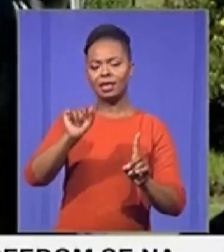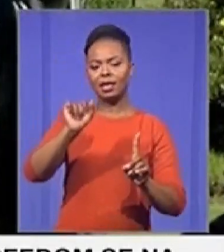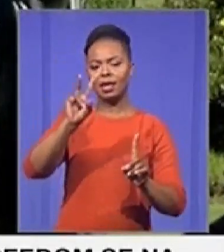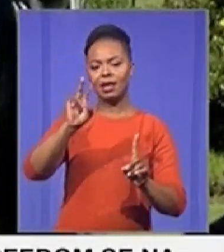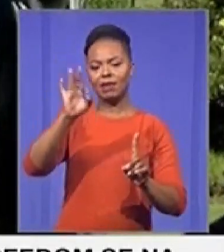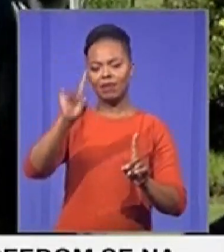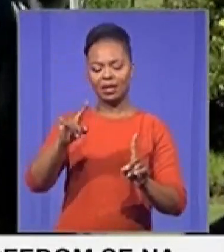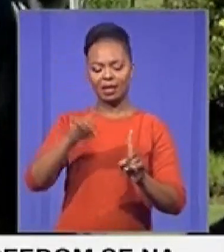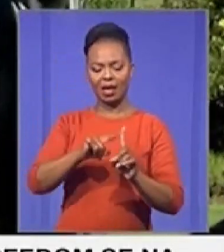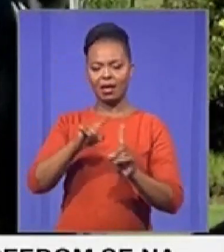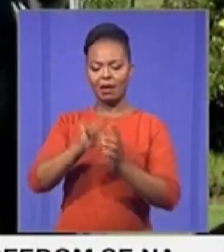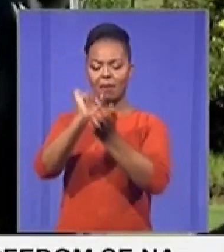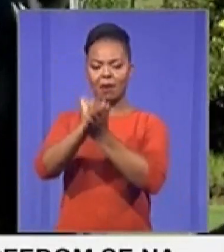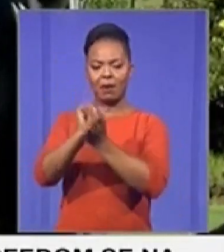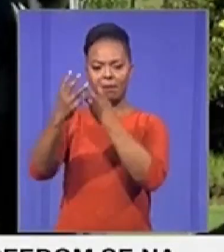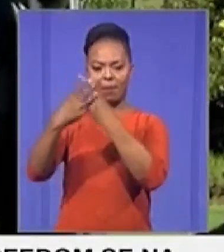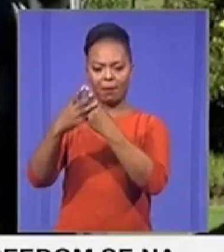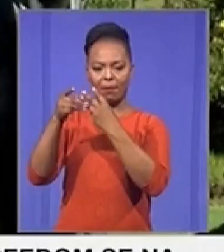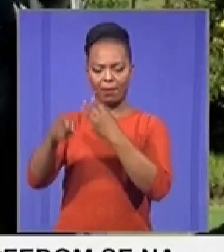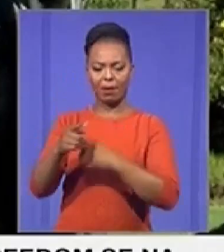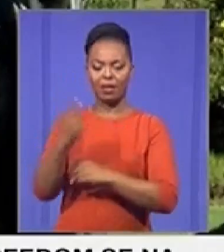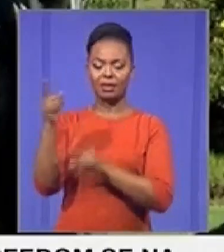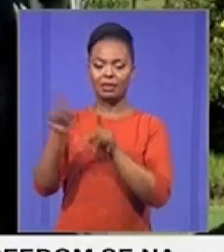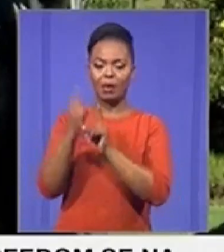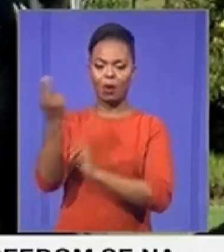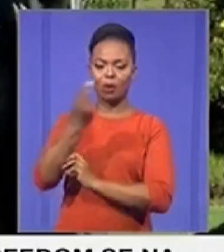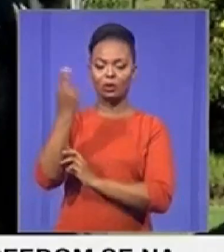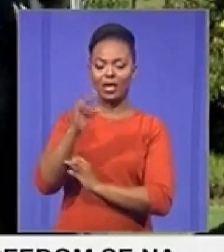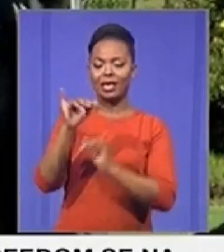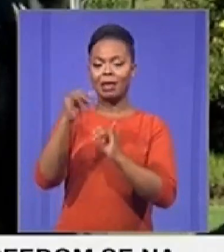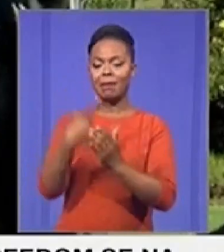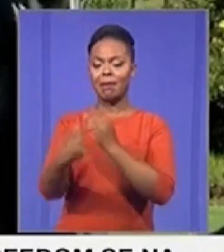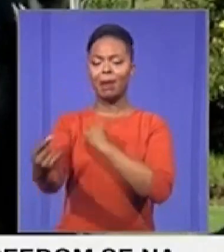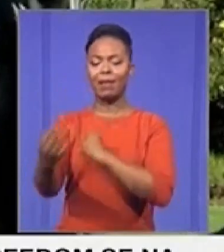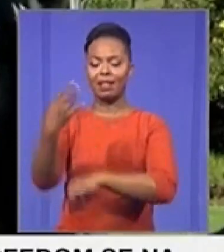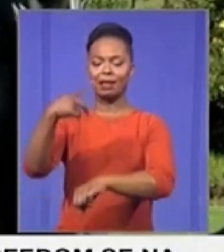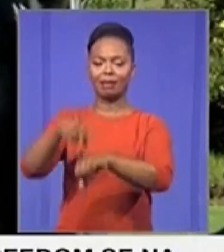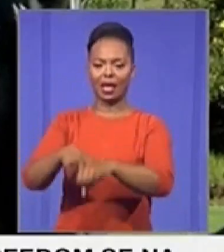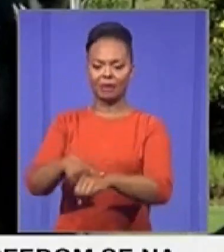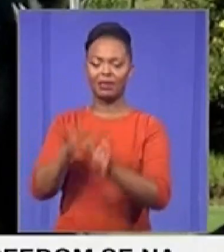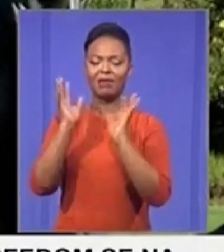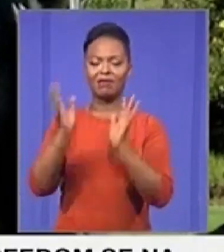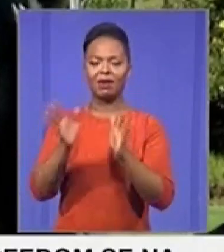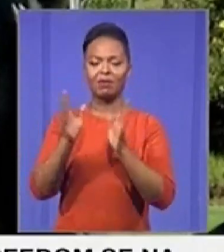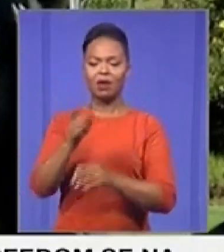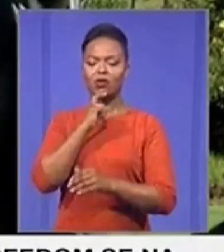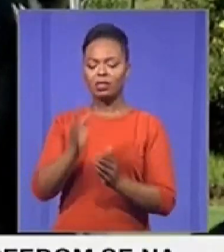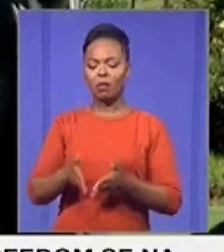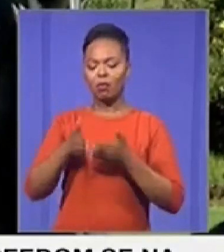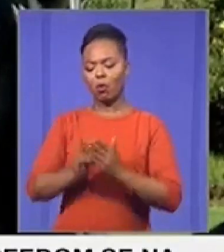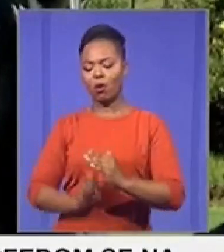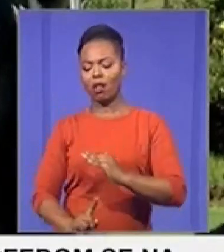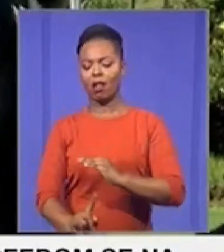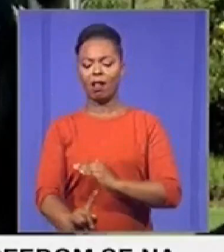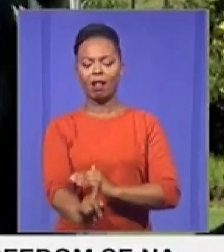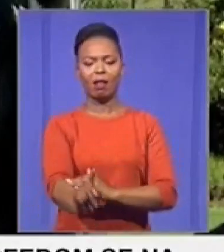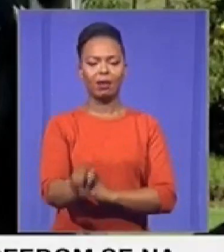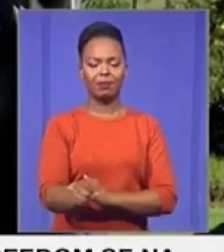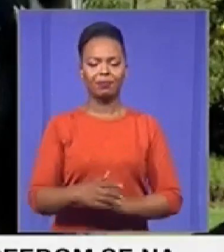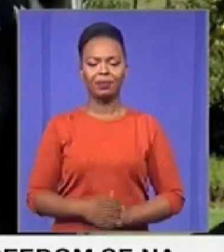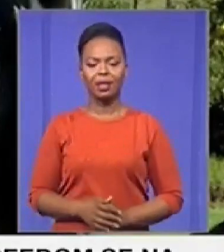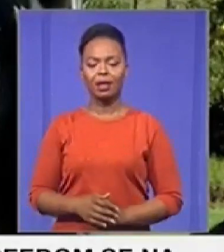Robben Island. But in Robben Island also, he didn't stay, he escaped 3 times, using a boat ride, right?